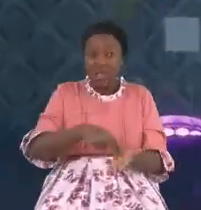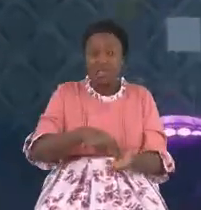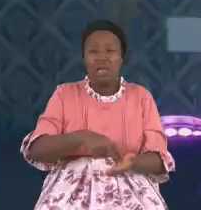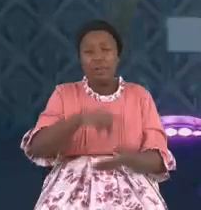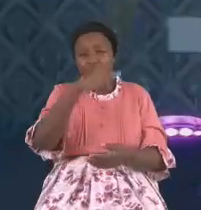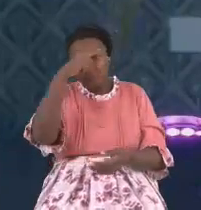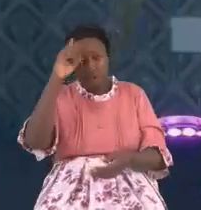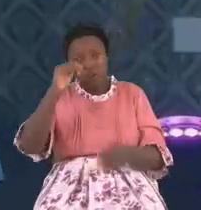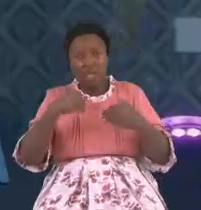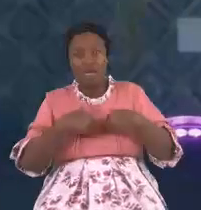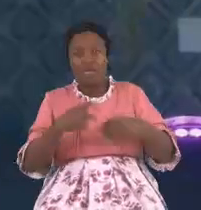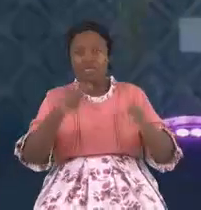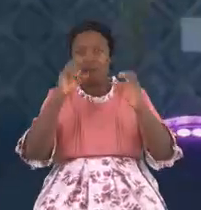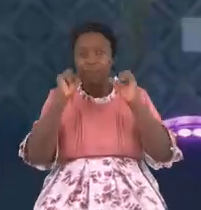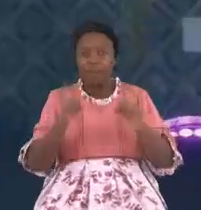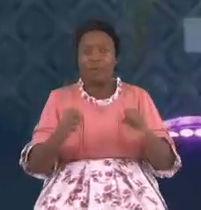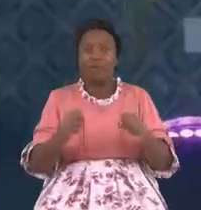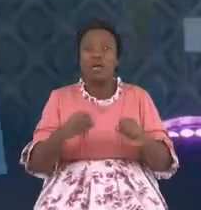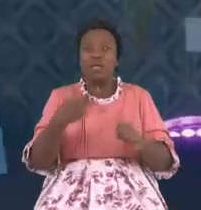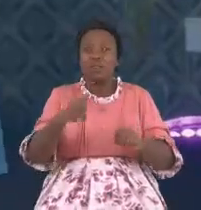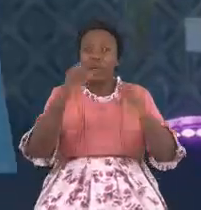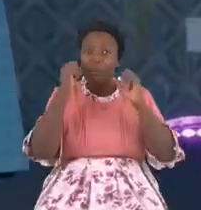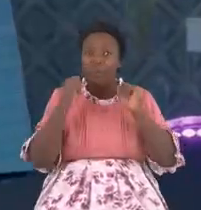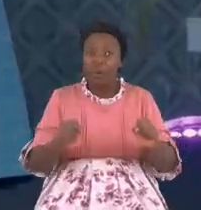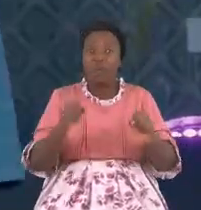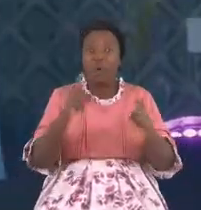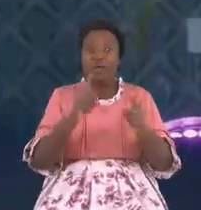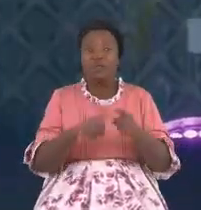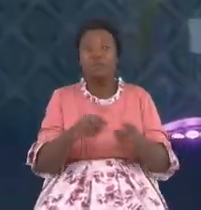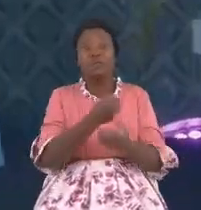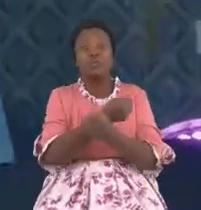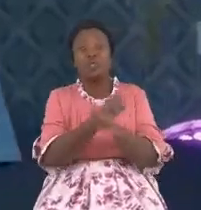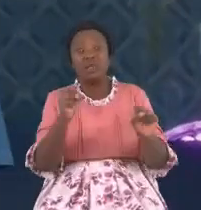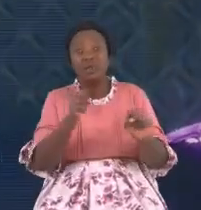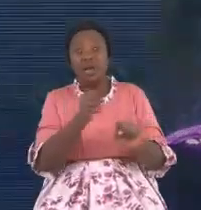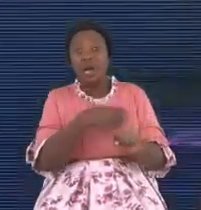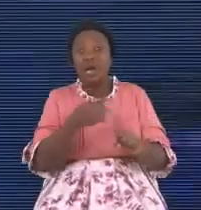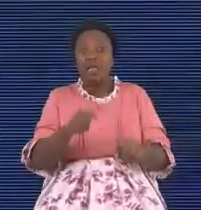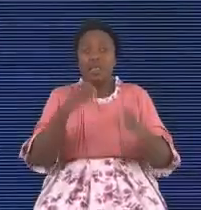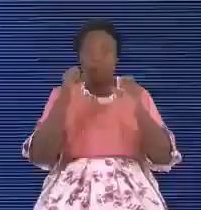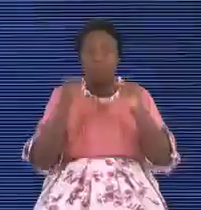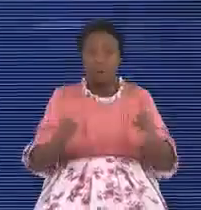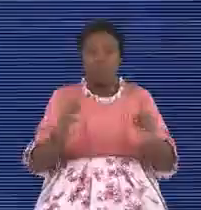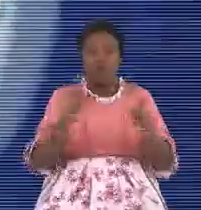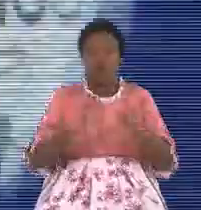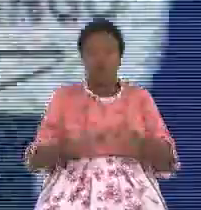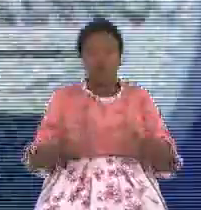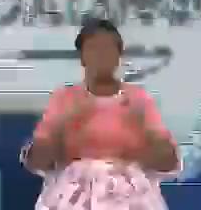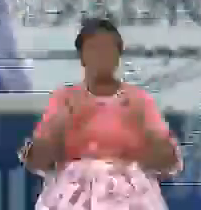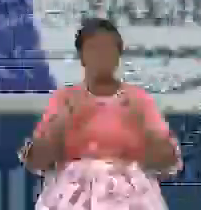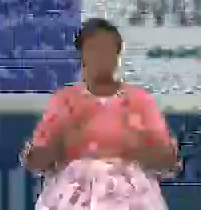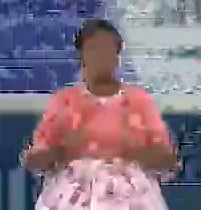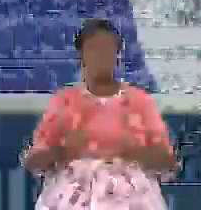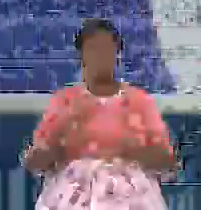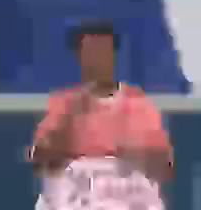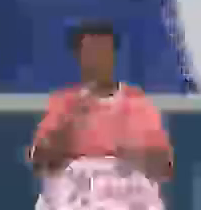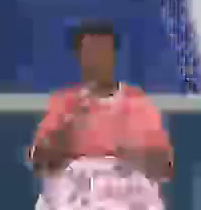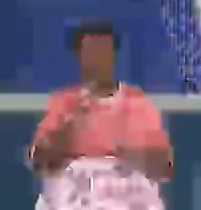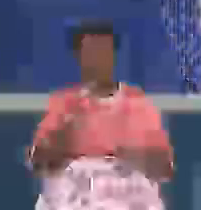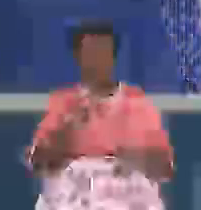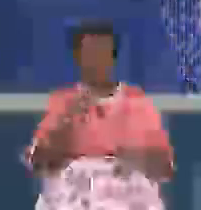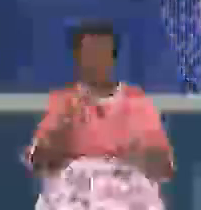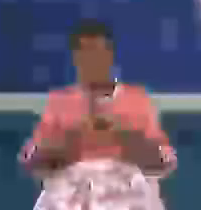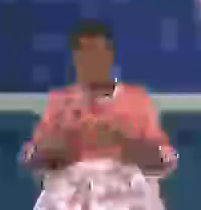the power the power to save and the power to strengthen that's why he said all